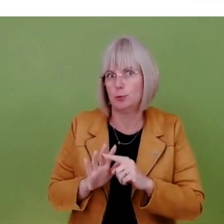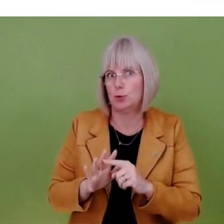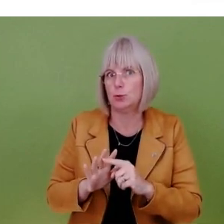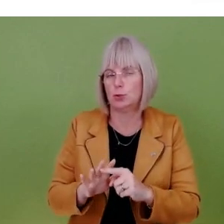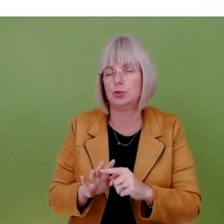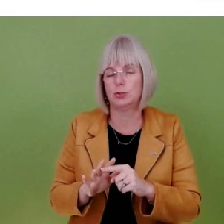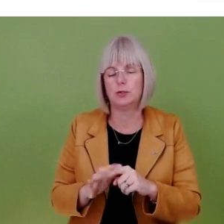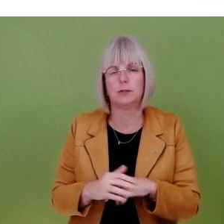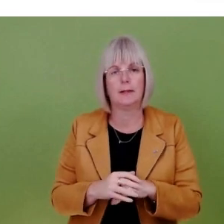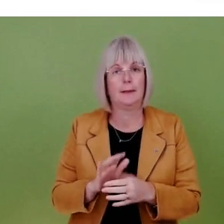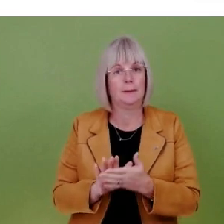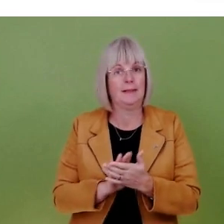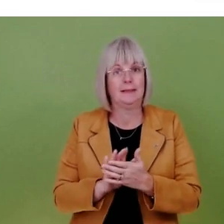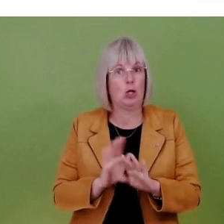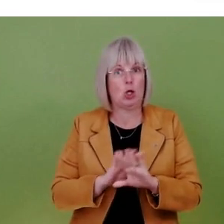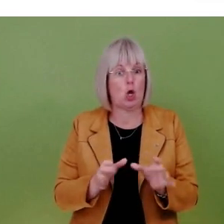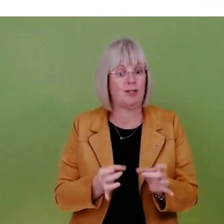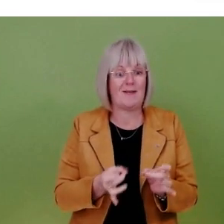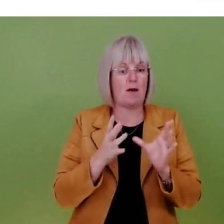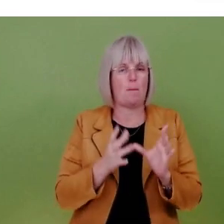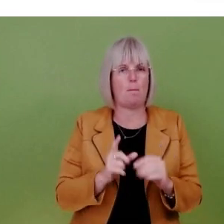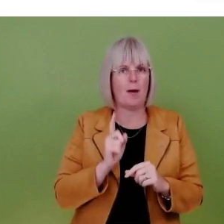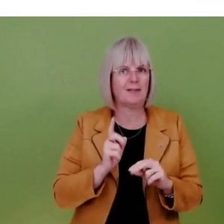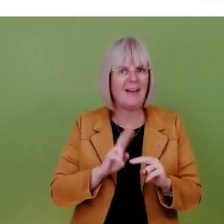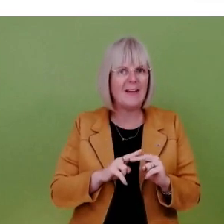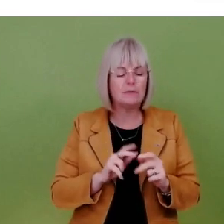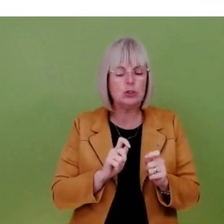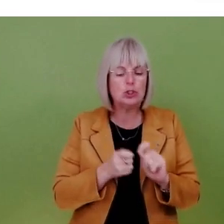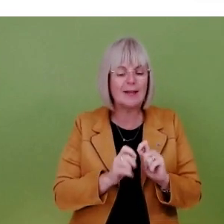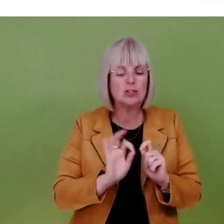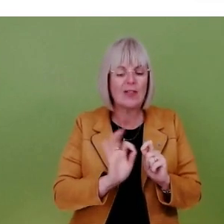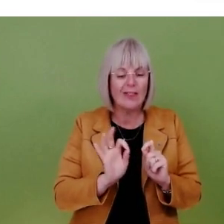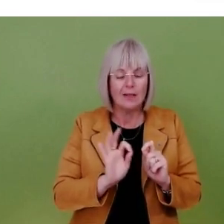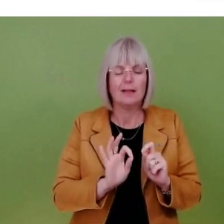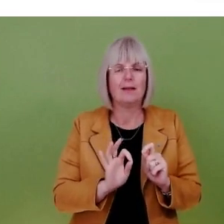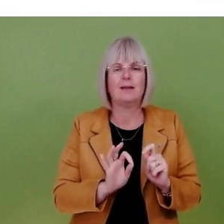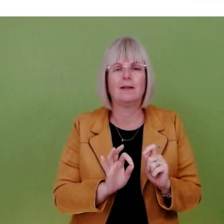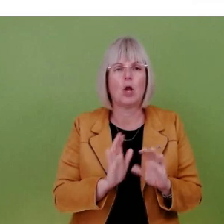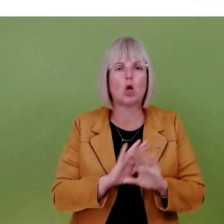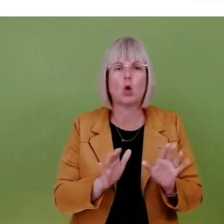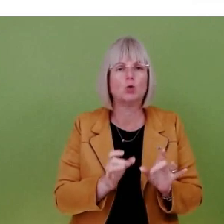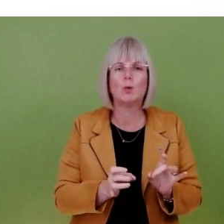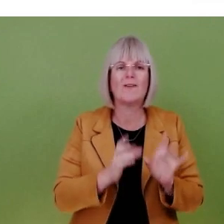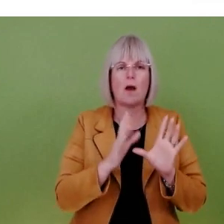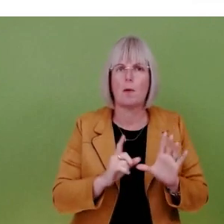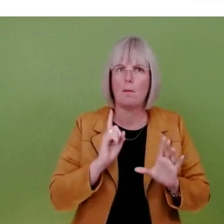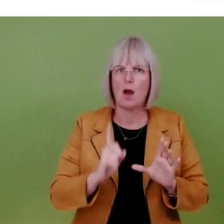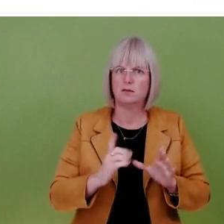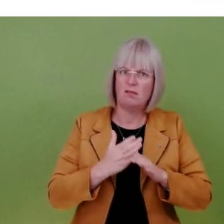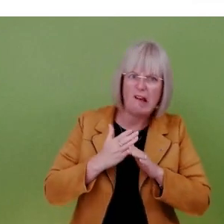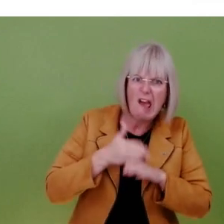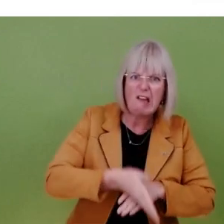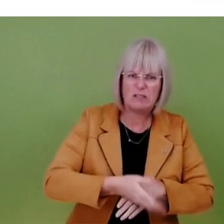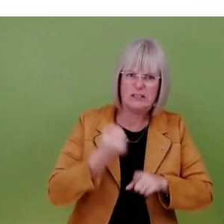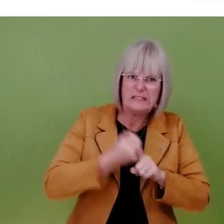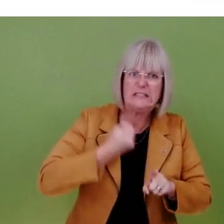one area if there's very little change. So keep chipping away at the areas of a lot of resistance, but also moving